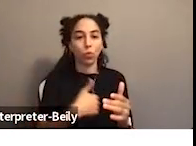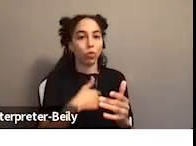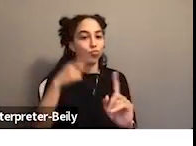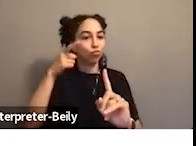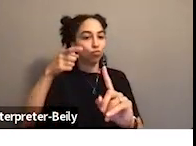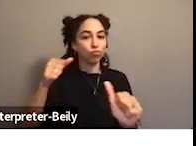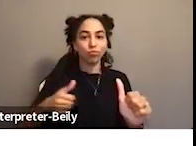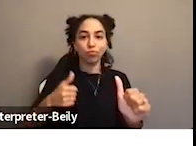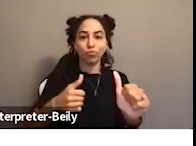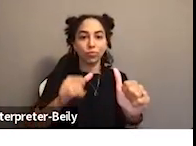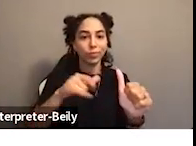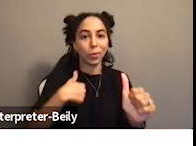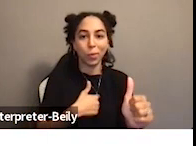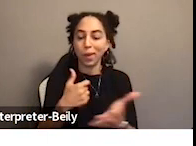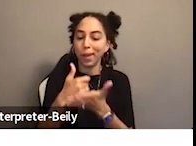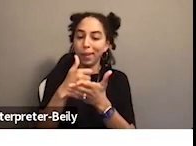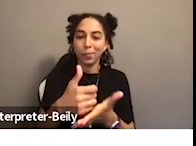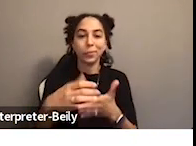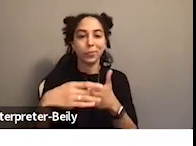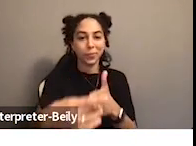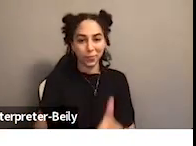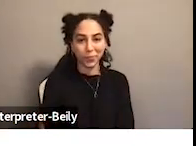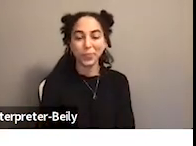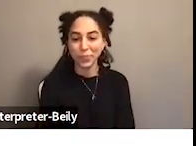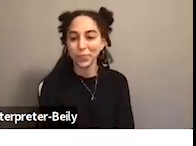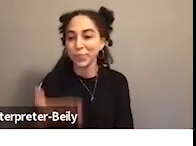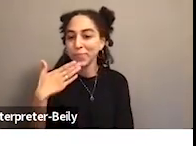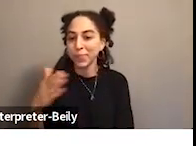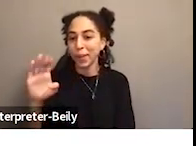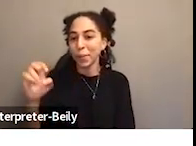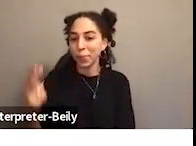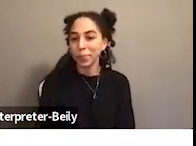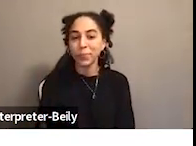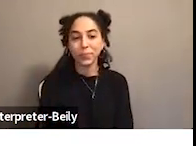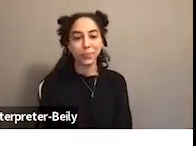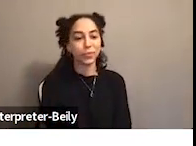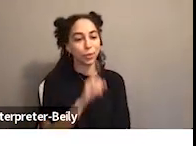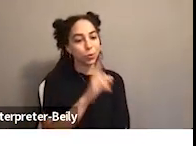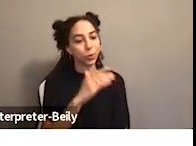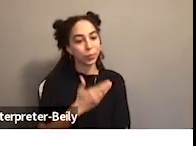we'll be happy to help you navigate that. Thanks, Beth. Sure. Thank you.